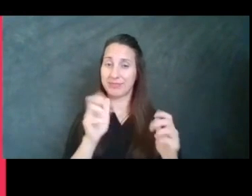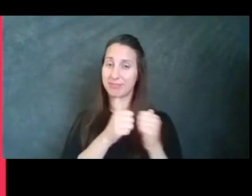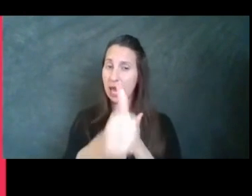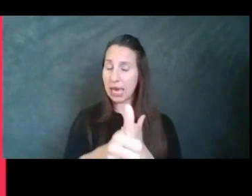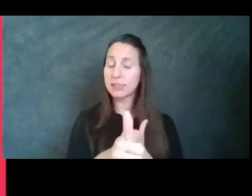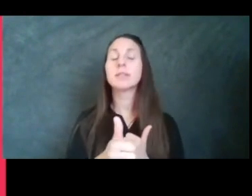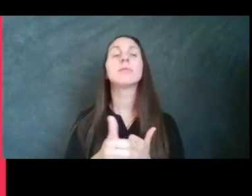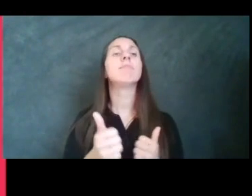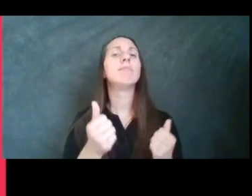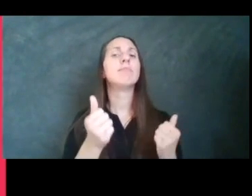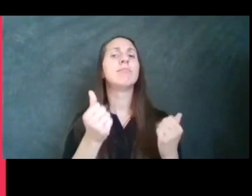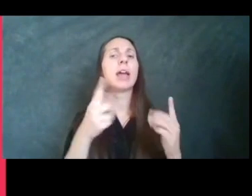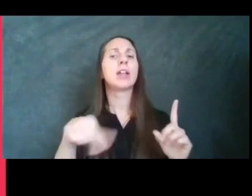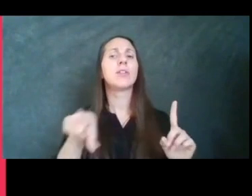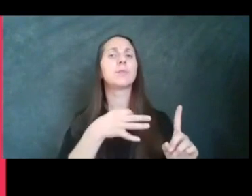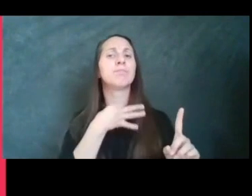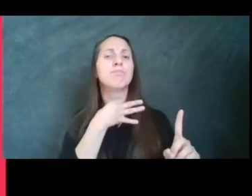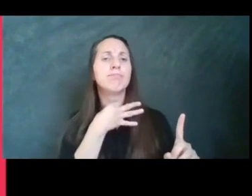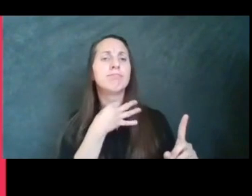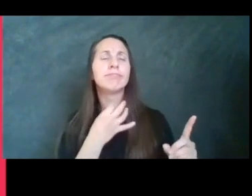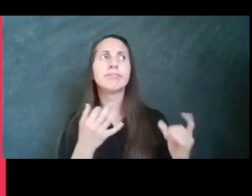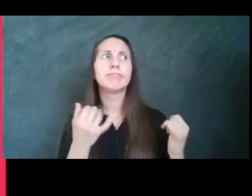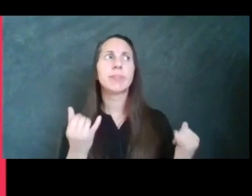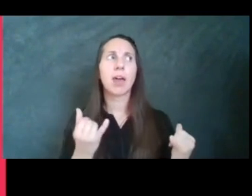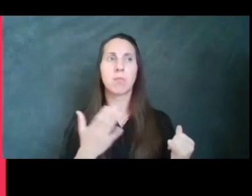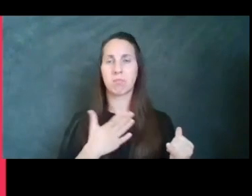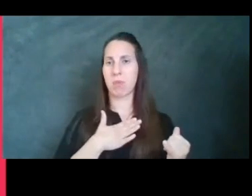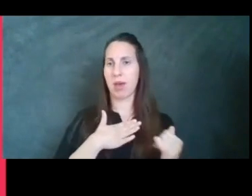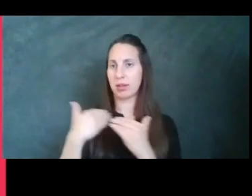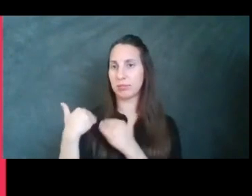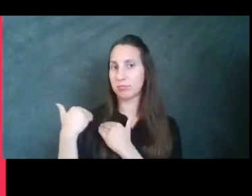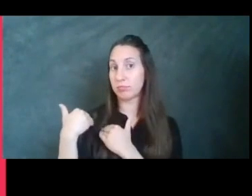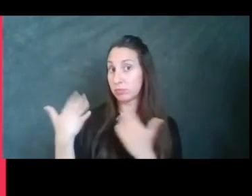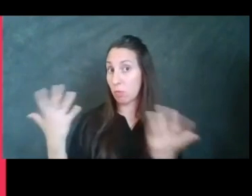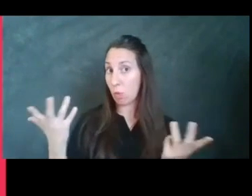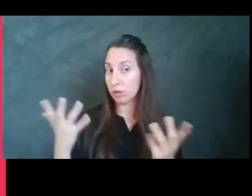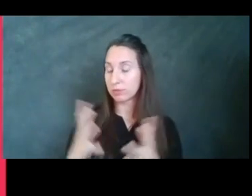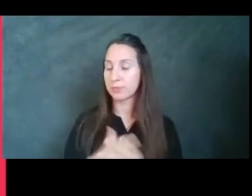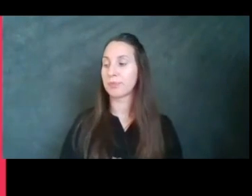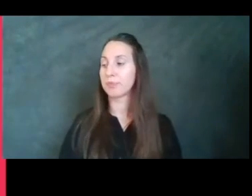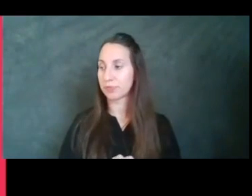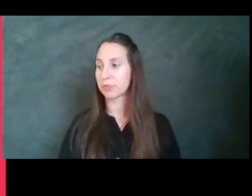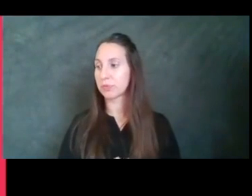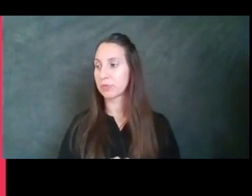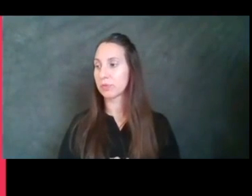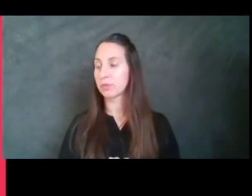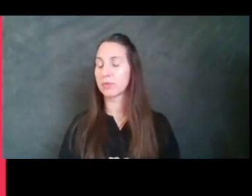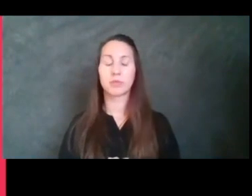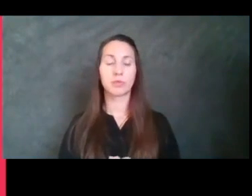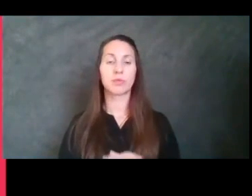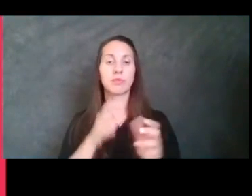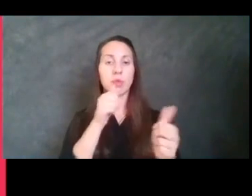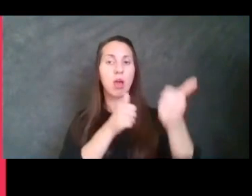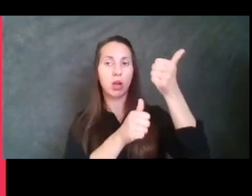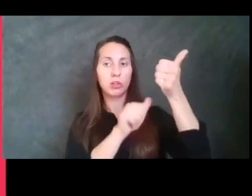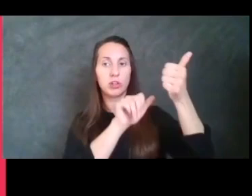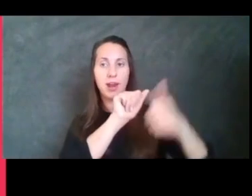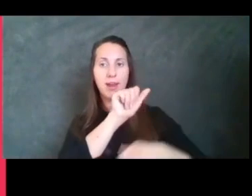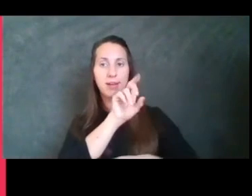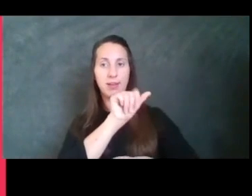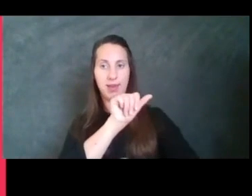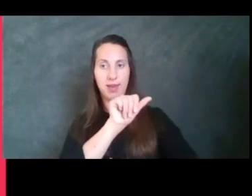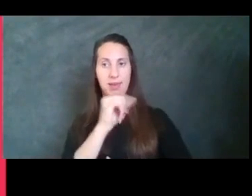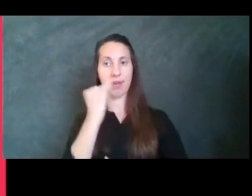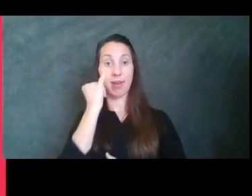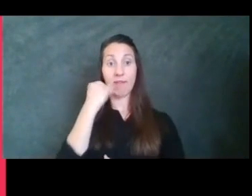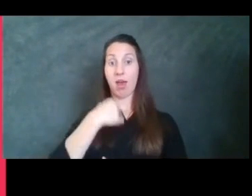many of you might be wondering, okay, now what are my responsibilities under the ADA for being an employer?